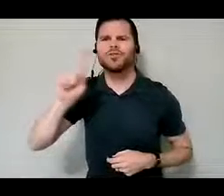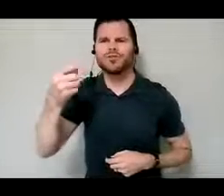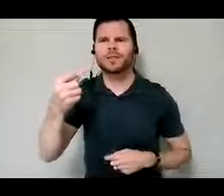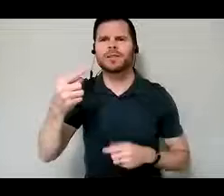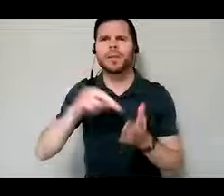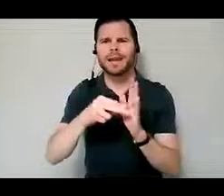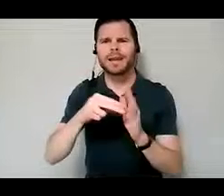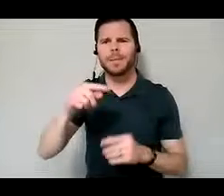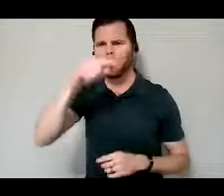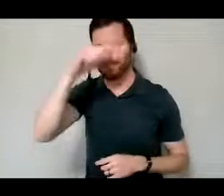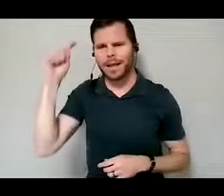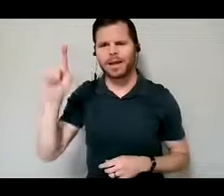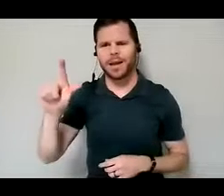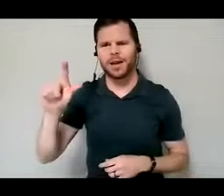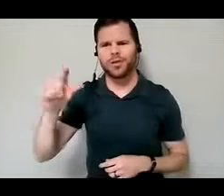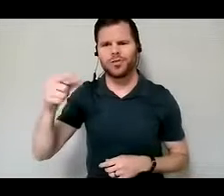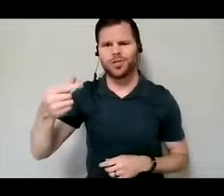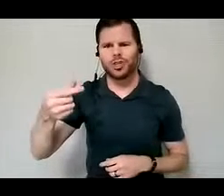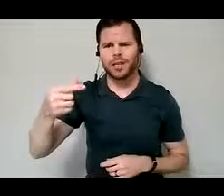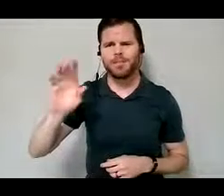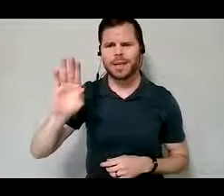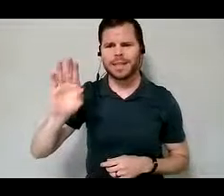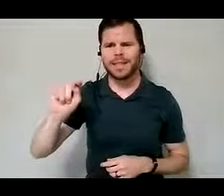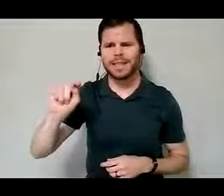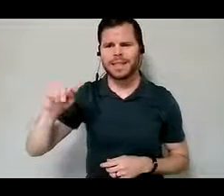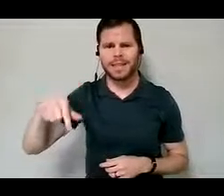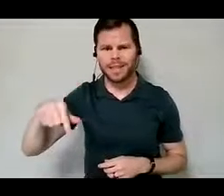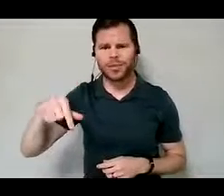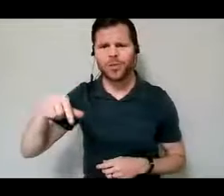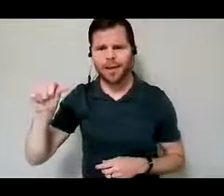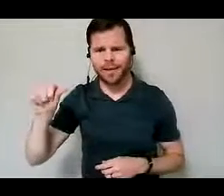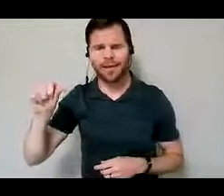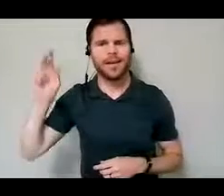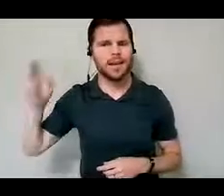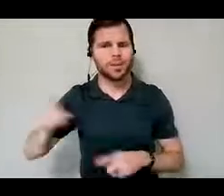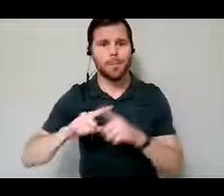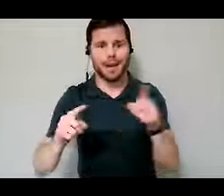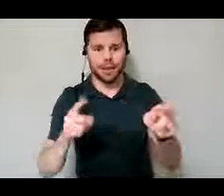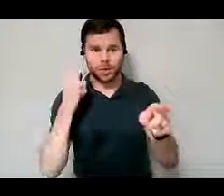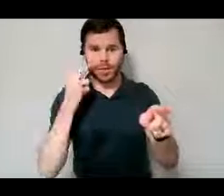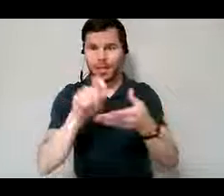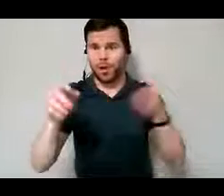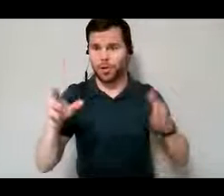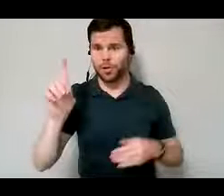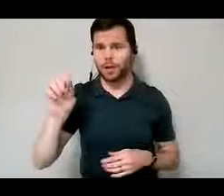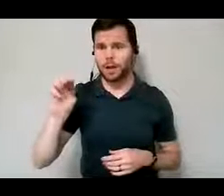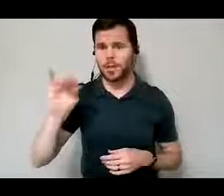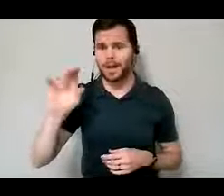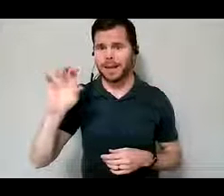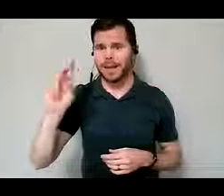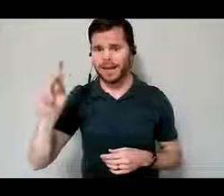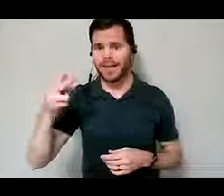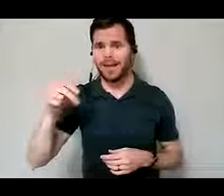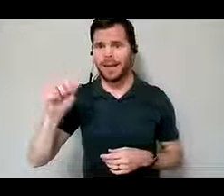history, but this author looked at, Dominique Hazard down here, looked at the idea of